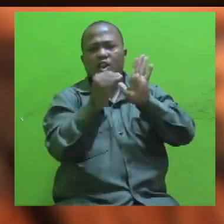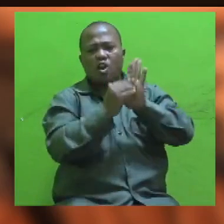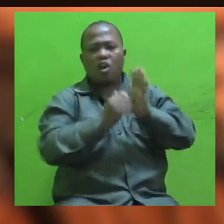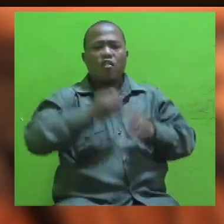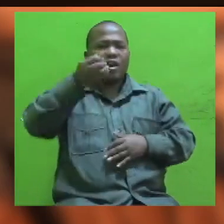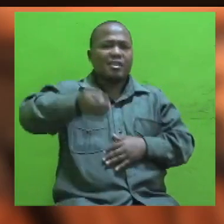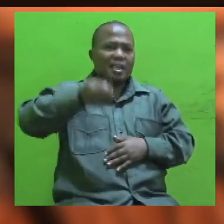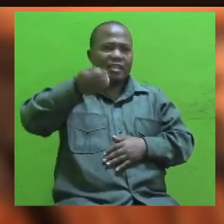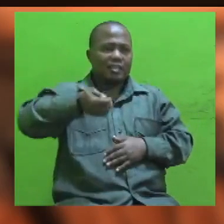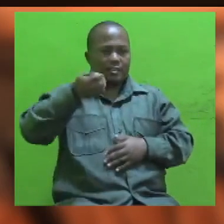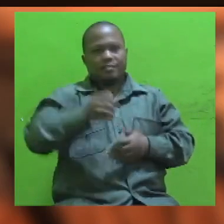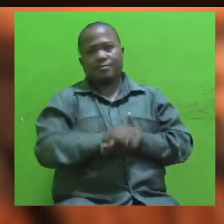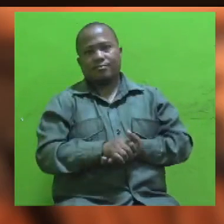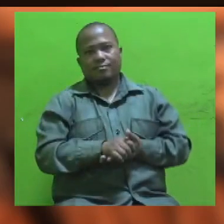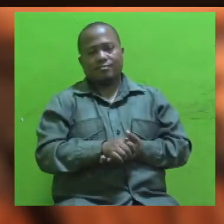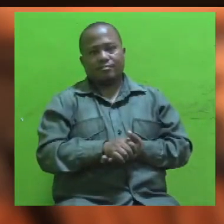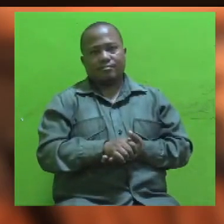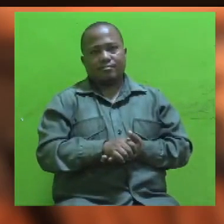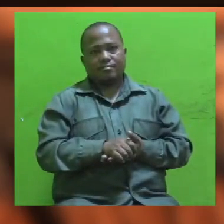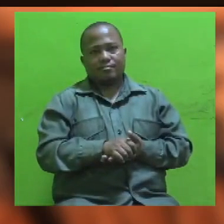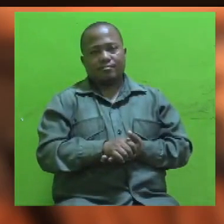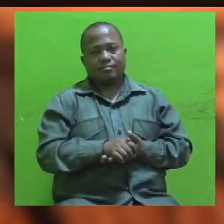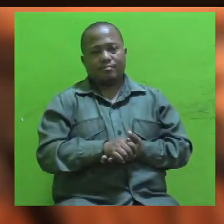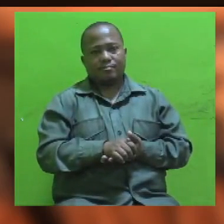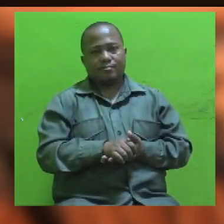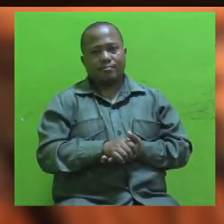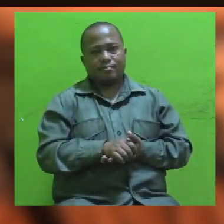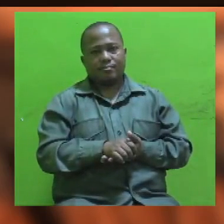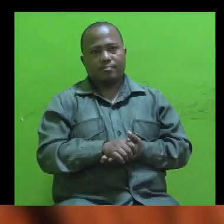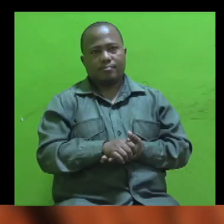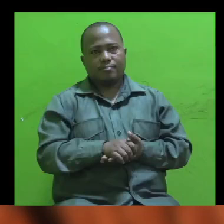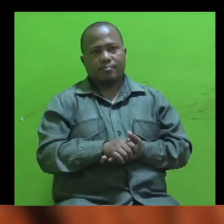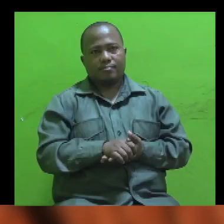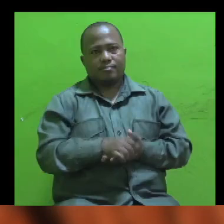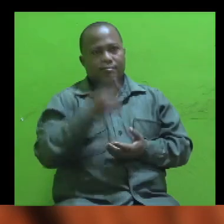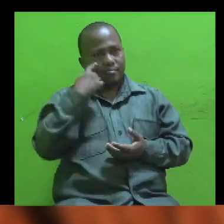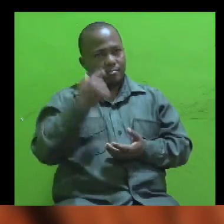The other ones also proposing bylaws for the village.